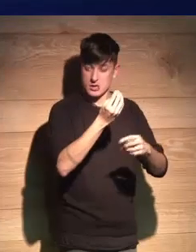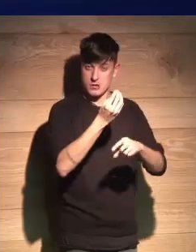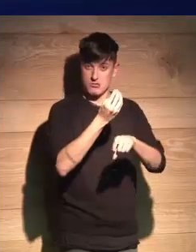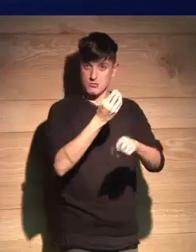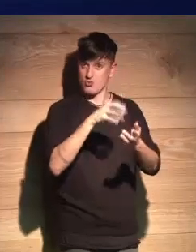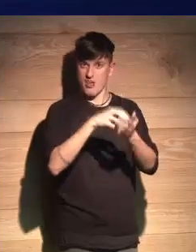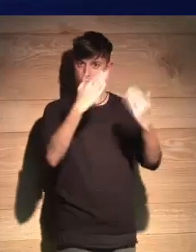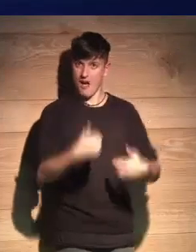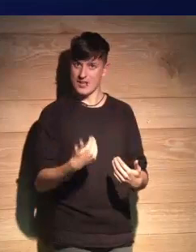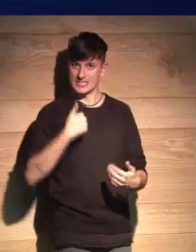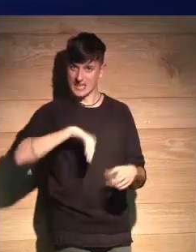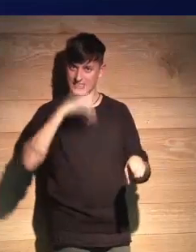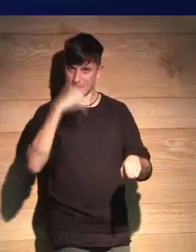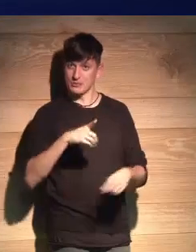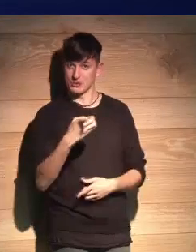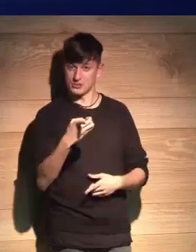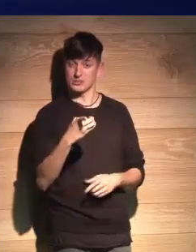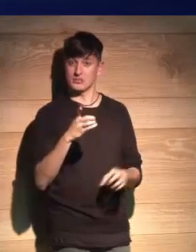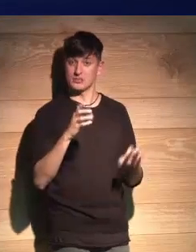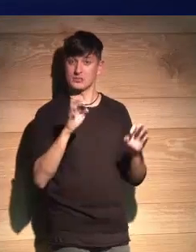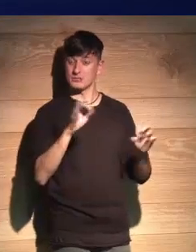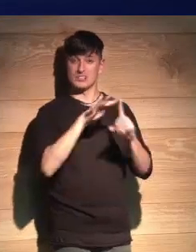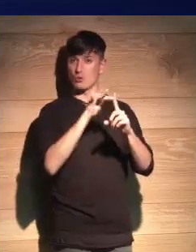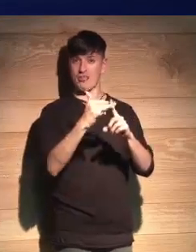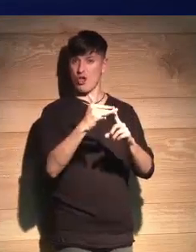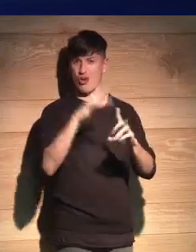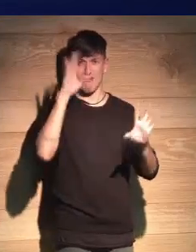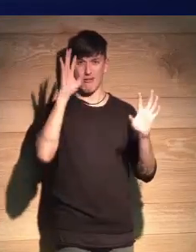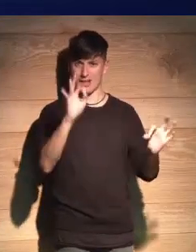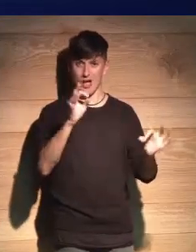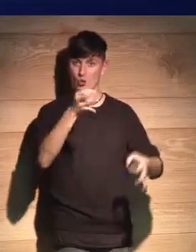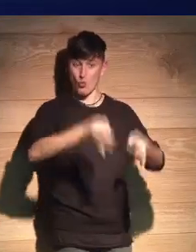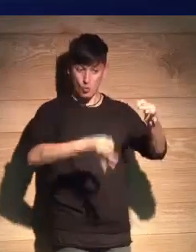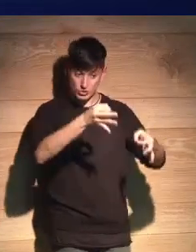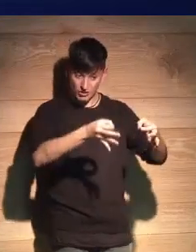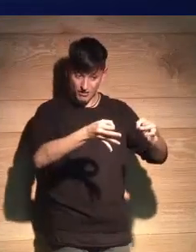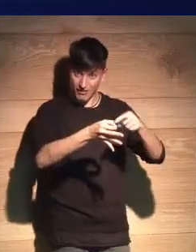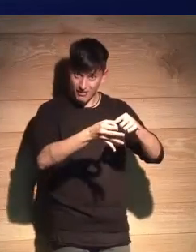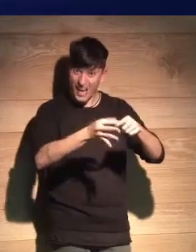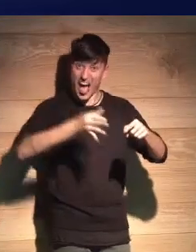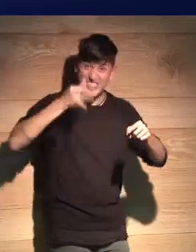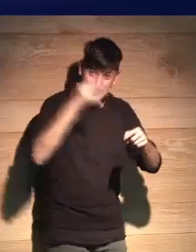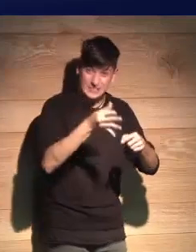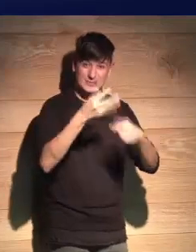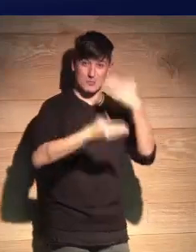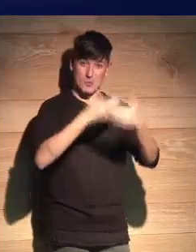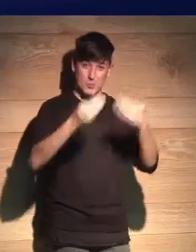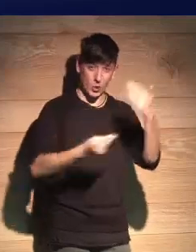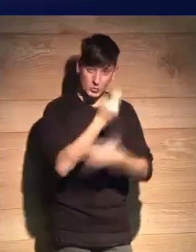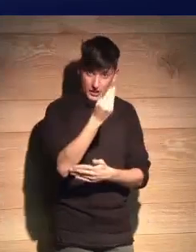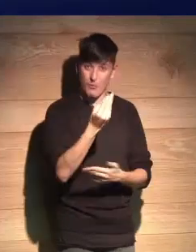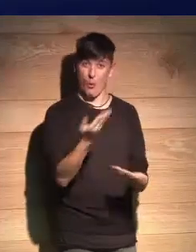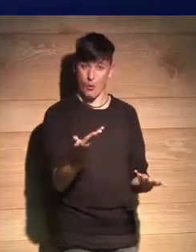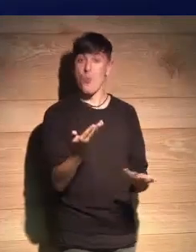it is in business. There's no doubt about it. What's fair is